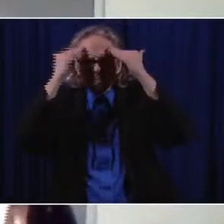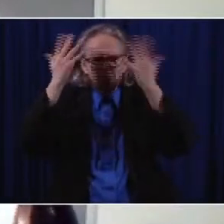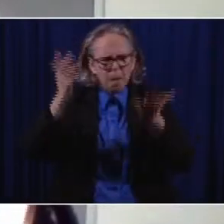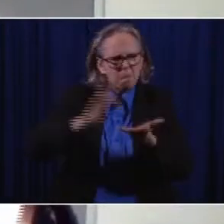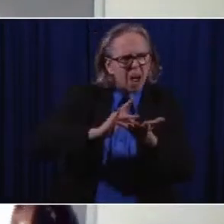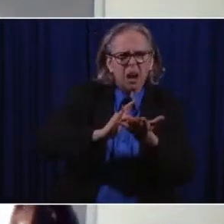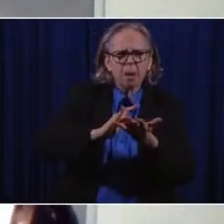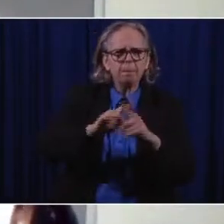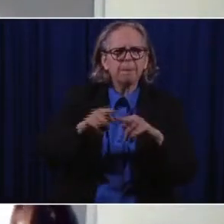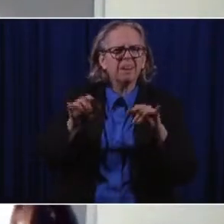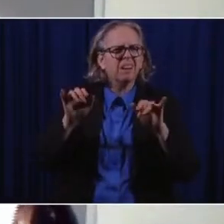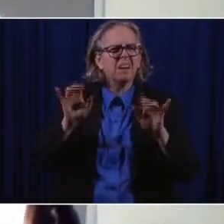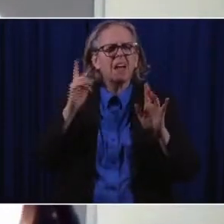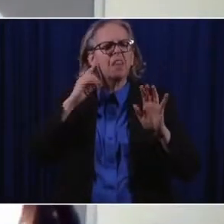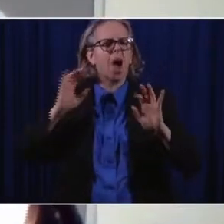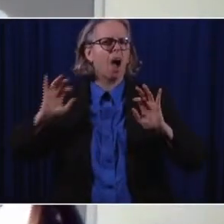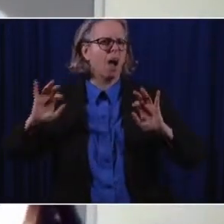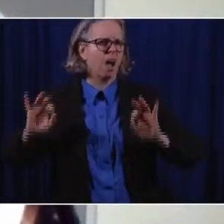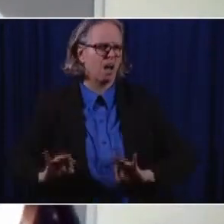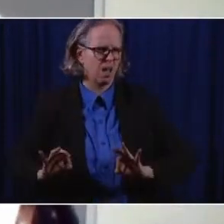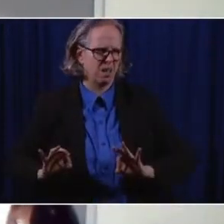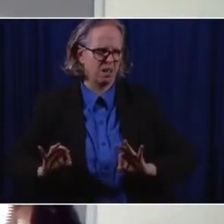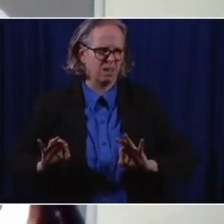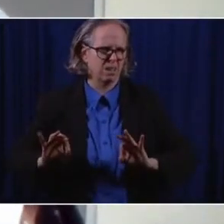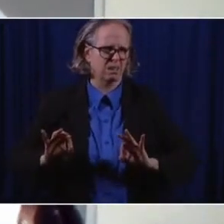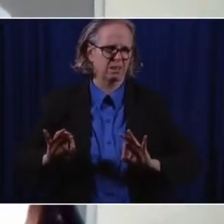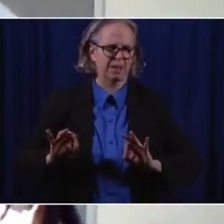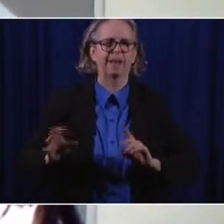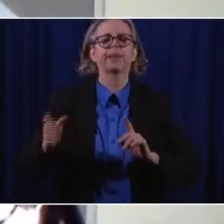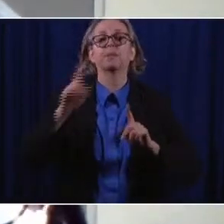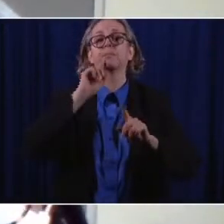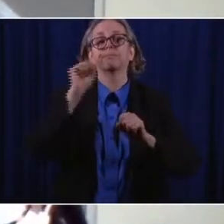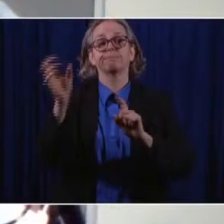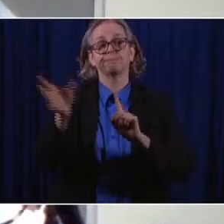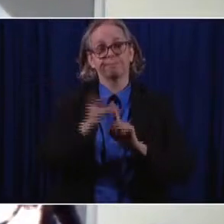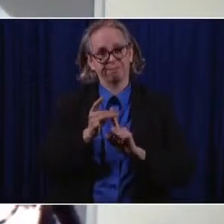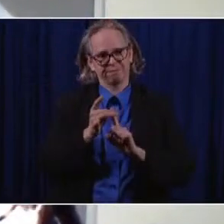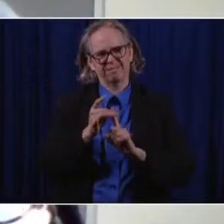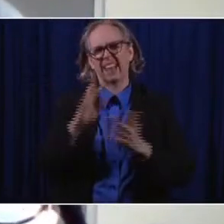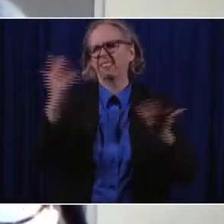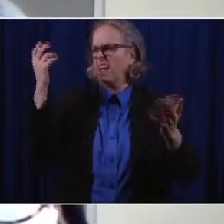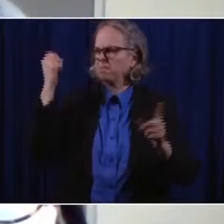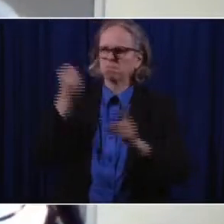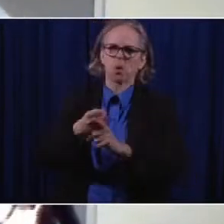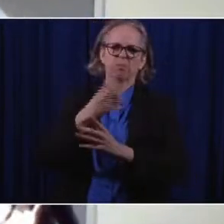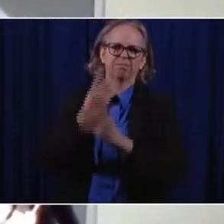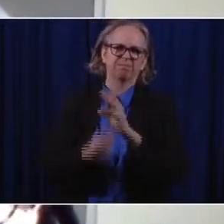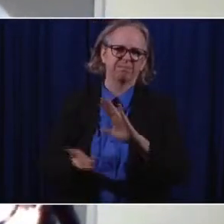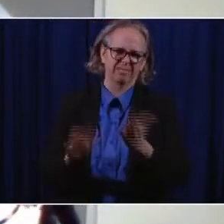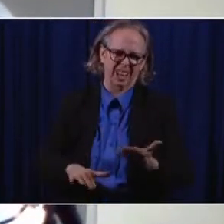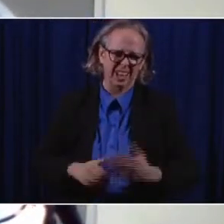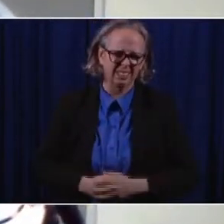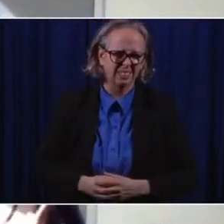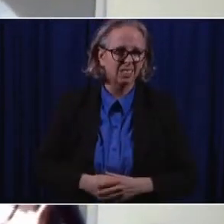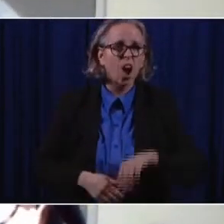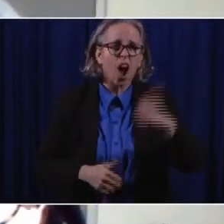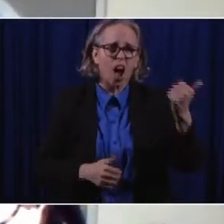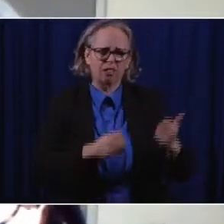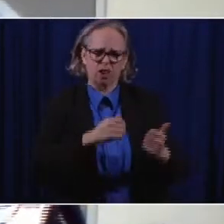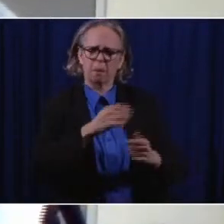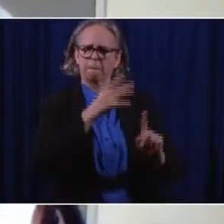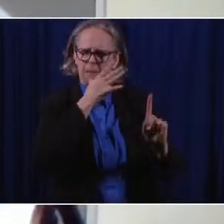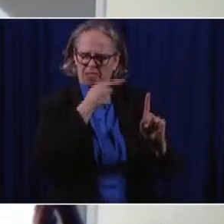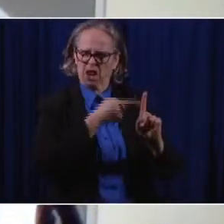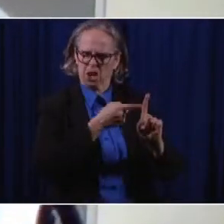the fact that it was that serious and that it was that deadly of a virus. I also had another mother I talked